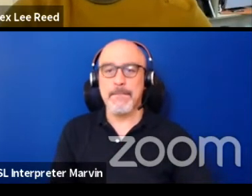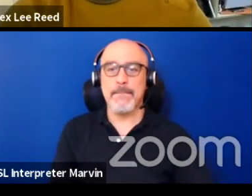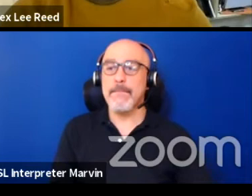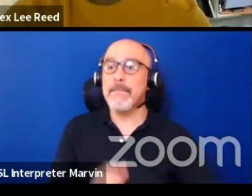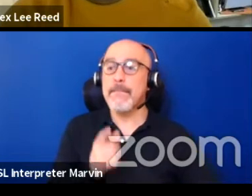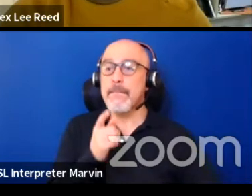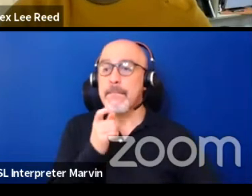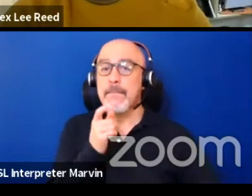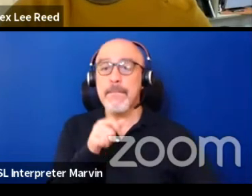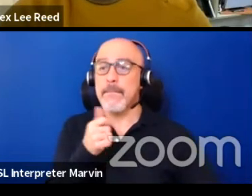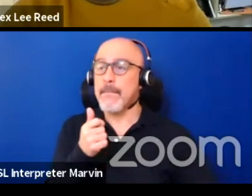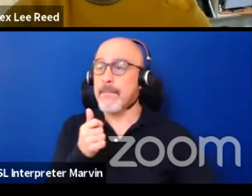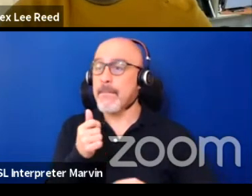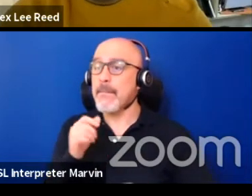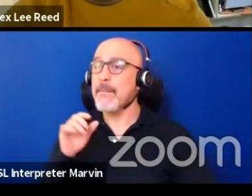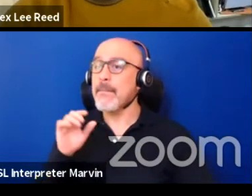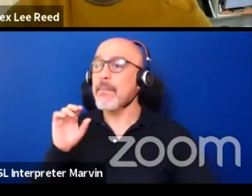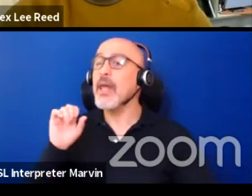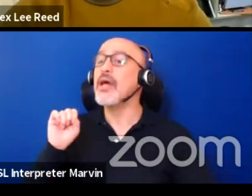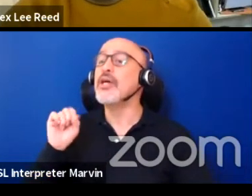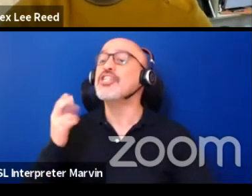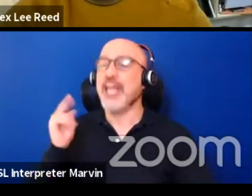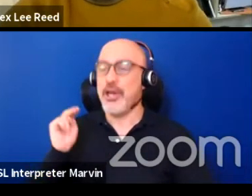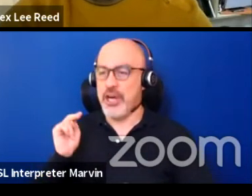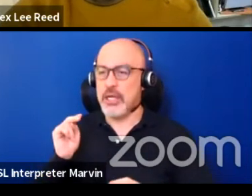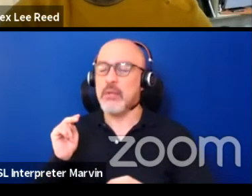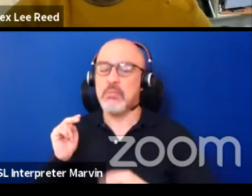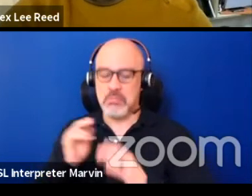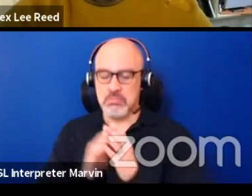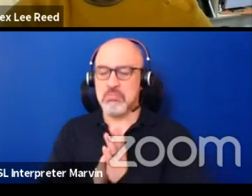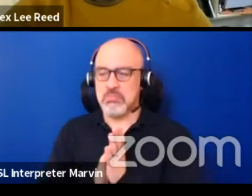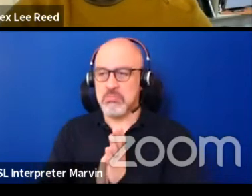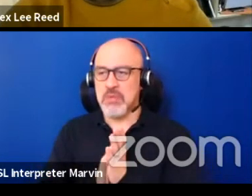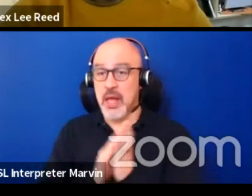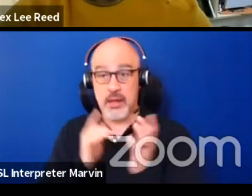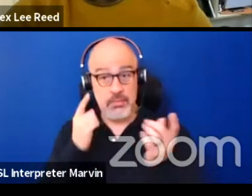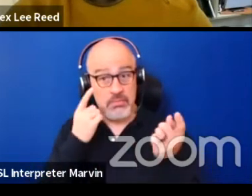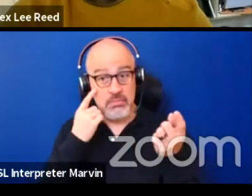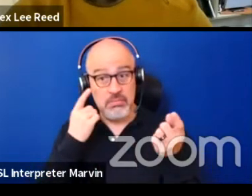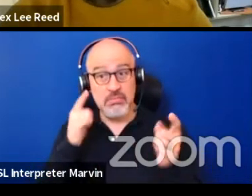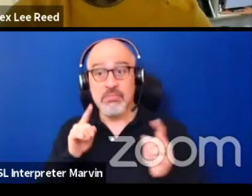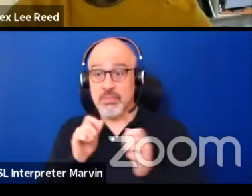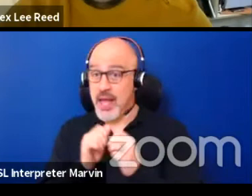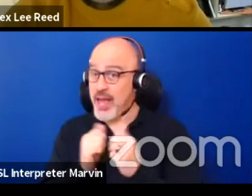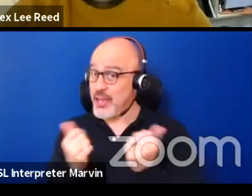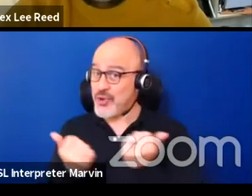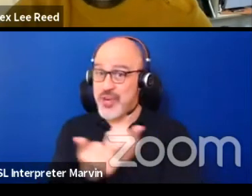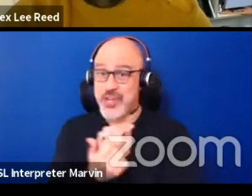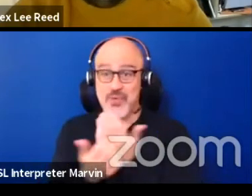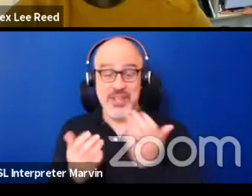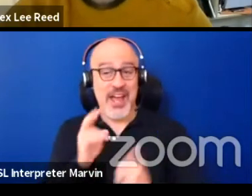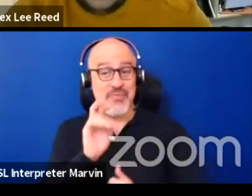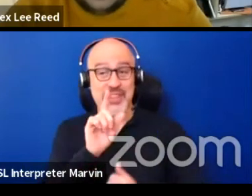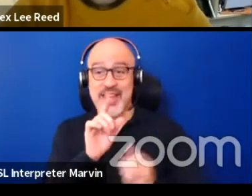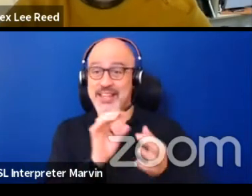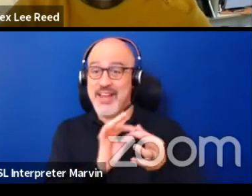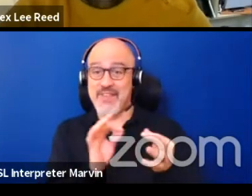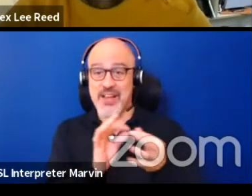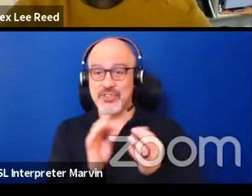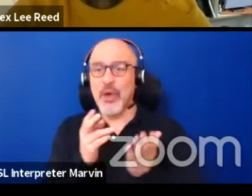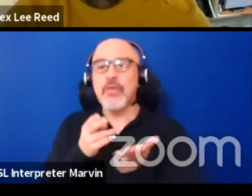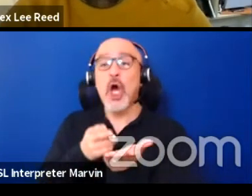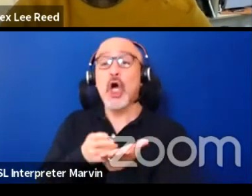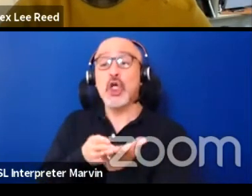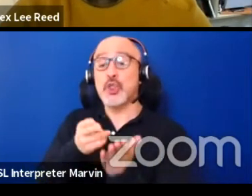Is anyone else? I'll jump in. I totally agree with everything that Val said, and I had truth telling on